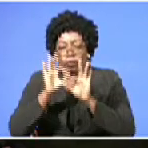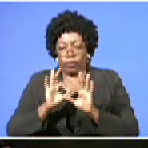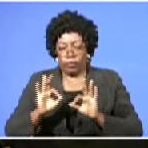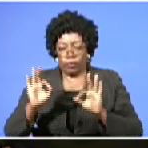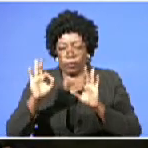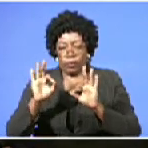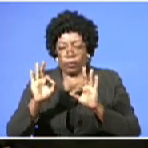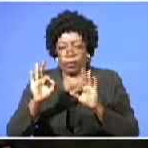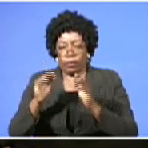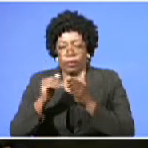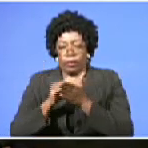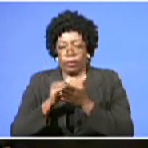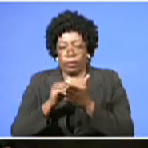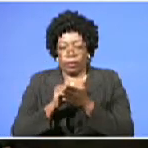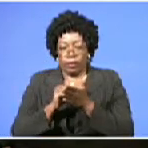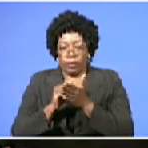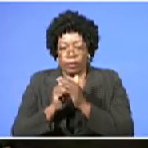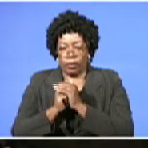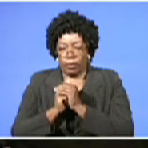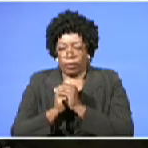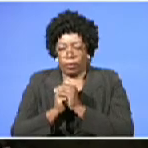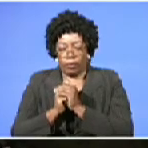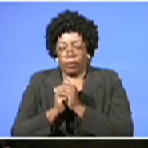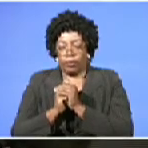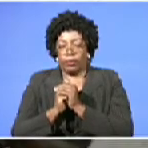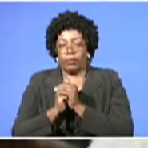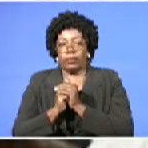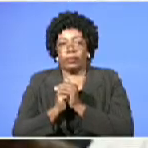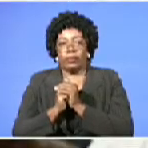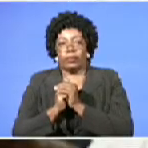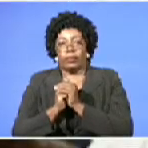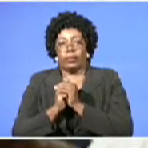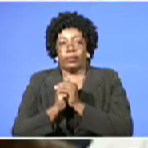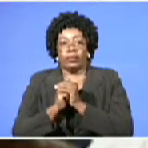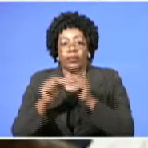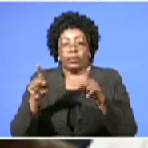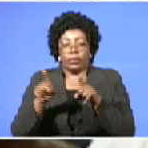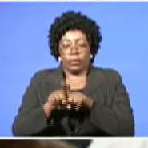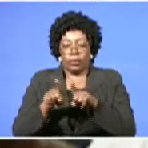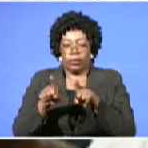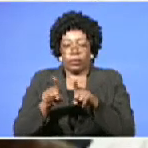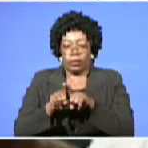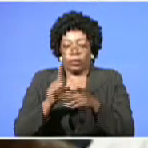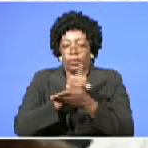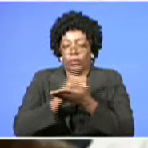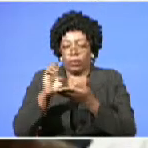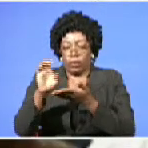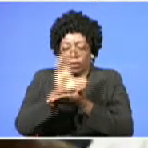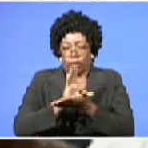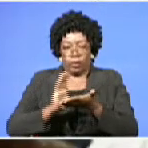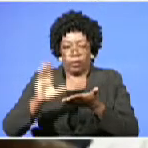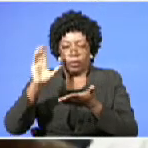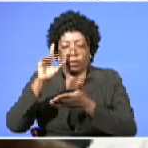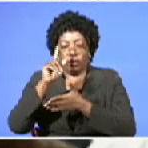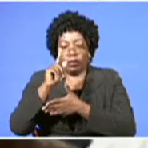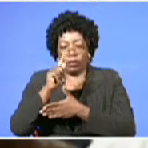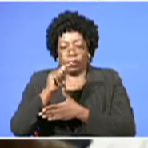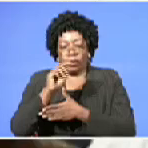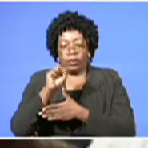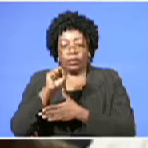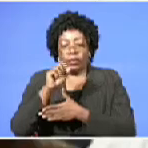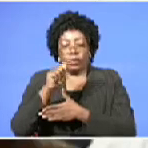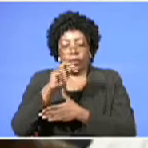matchup against the Stevens Institute Ducks. Also on the hardwood over the weekend in college, the St. Thomas Bobcats making